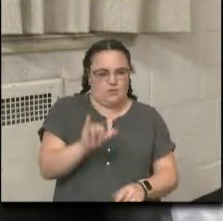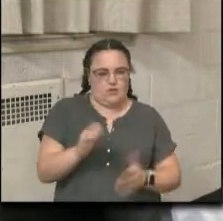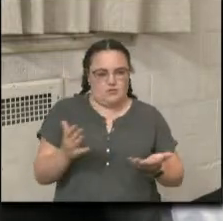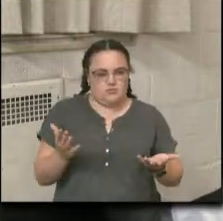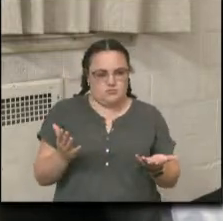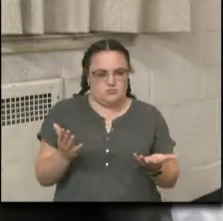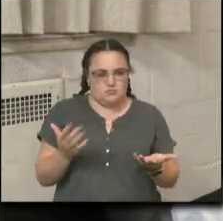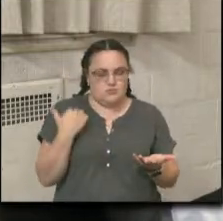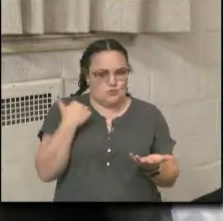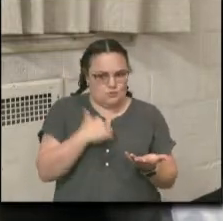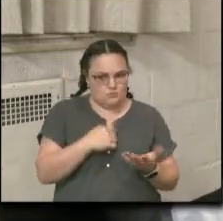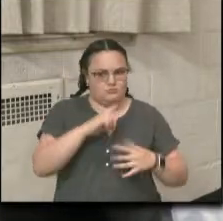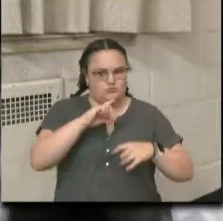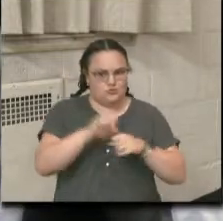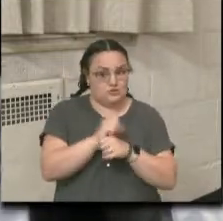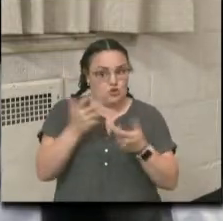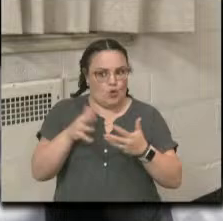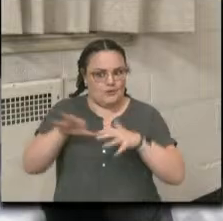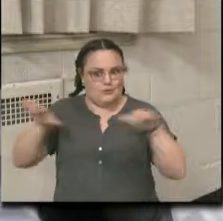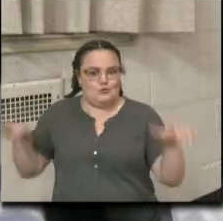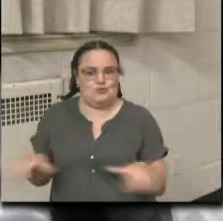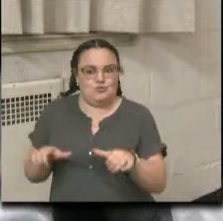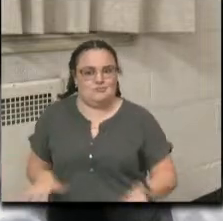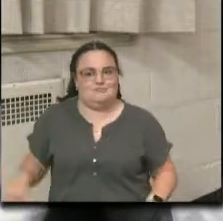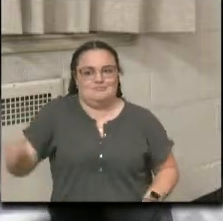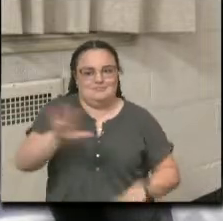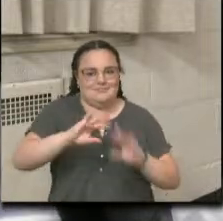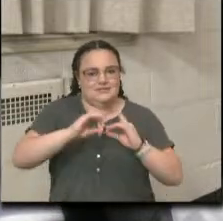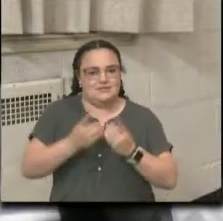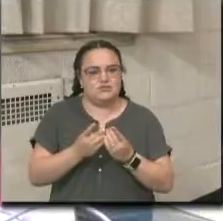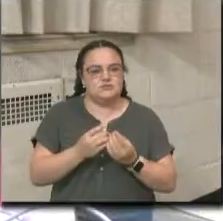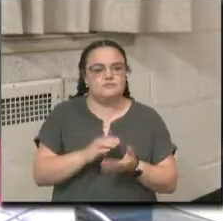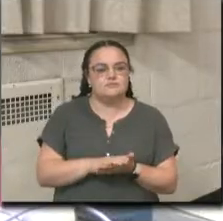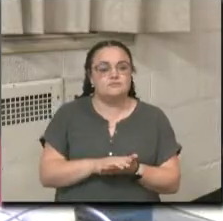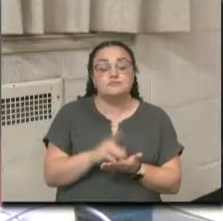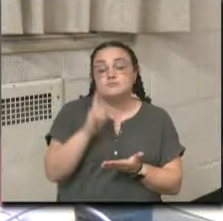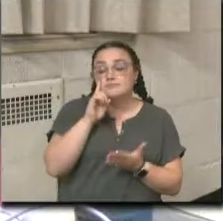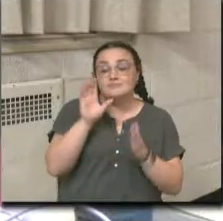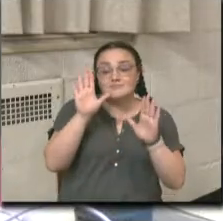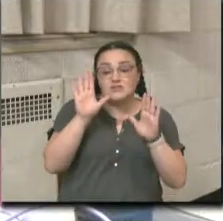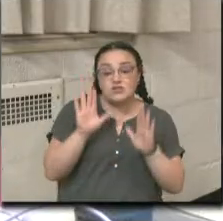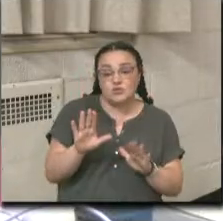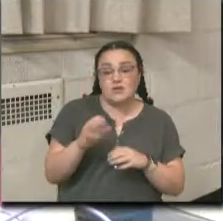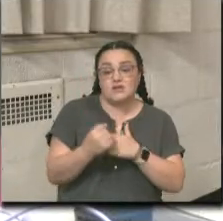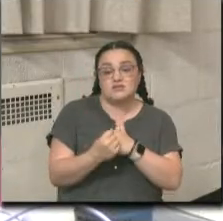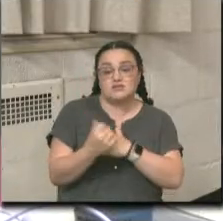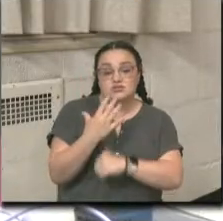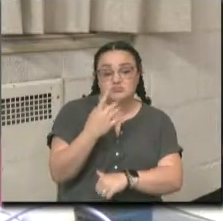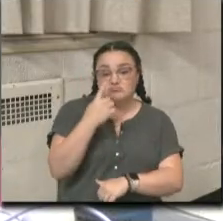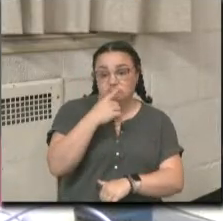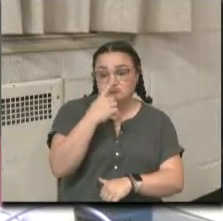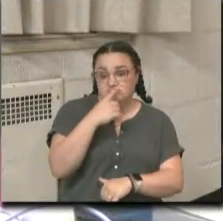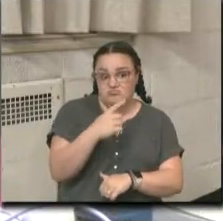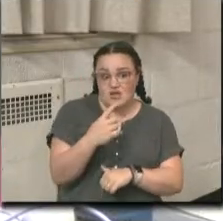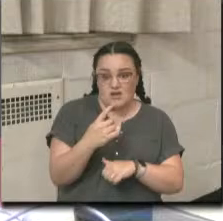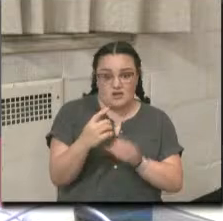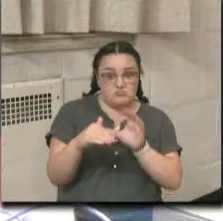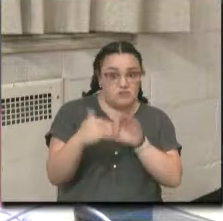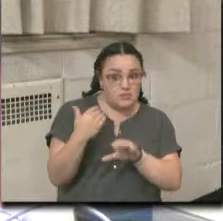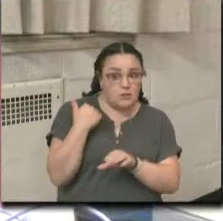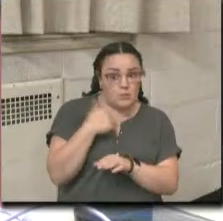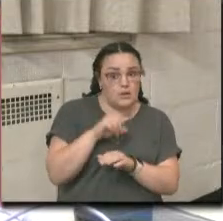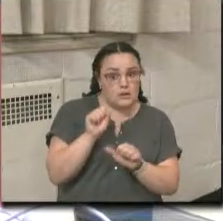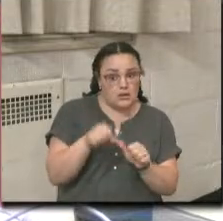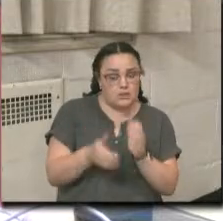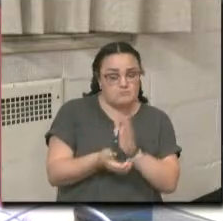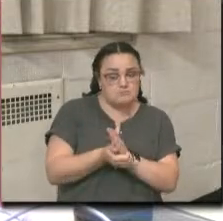we are doing across our district. I think it's a great suggestion. If you just want to send it right up, we can do that as a second reader thing.